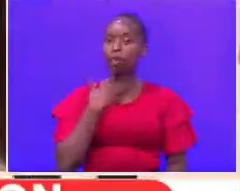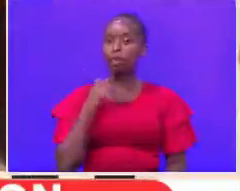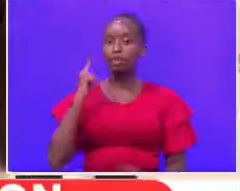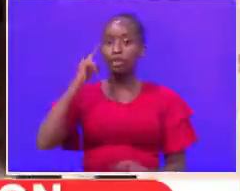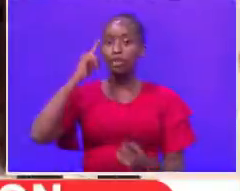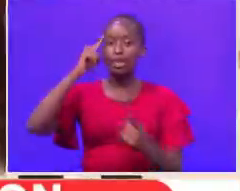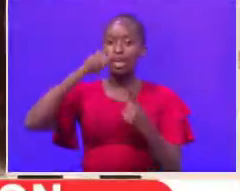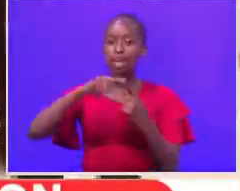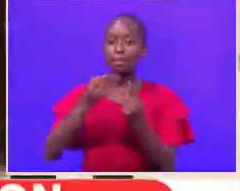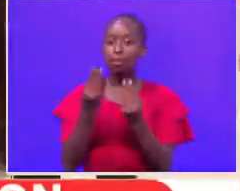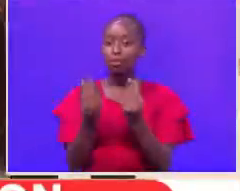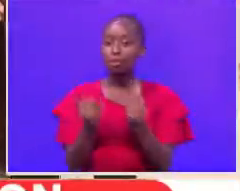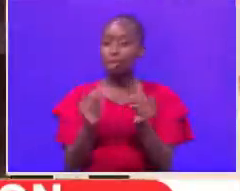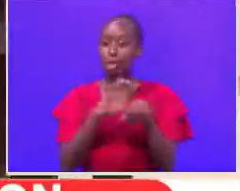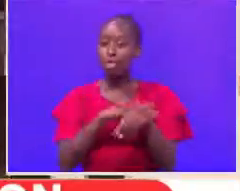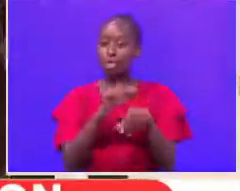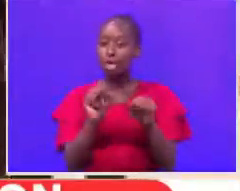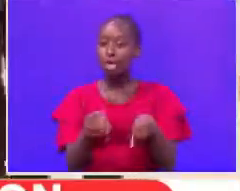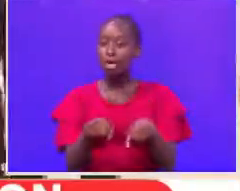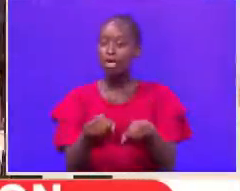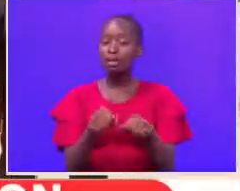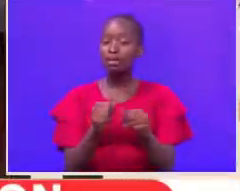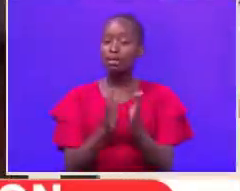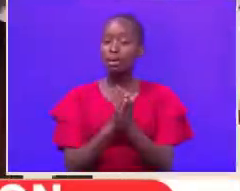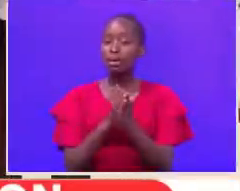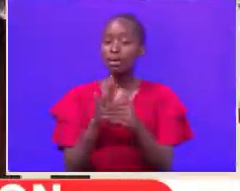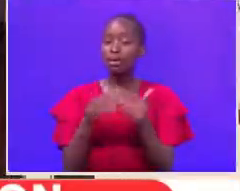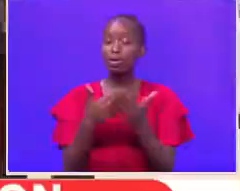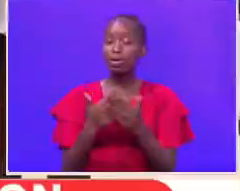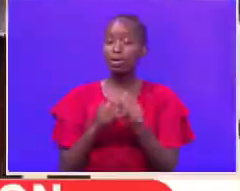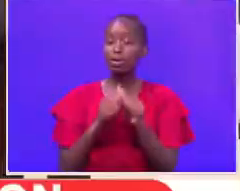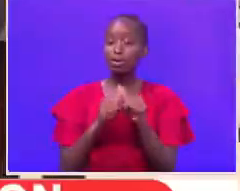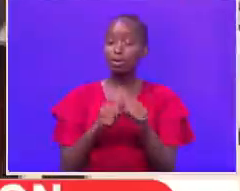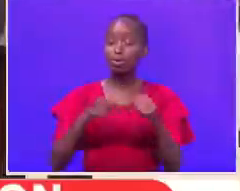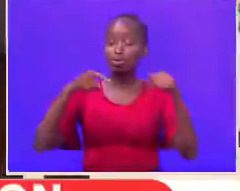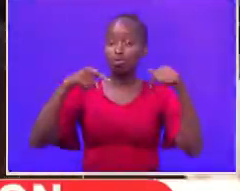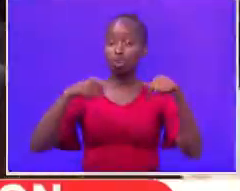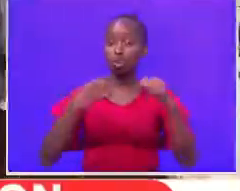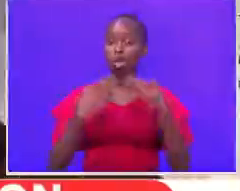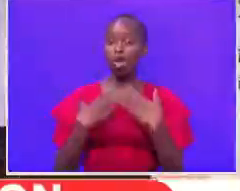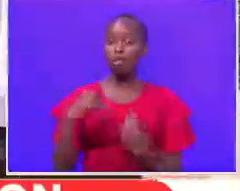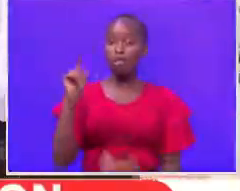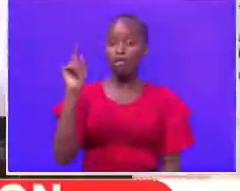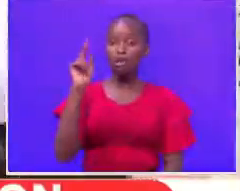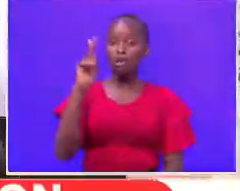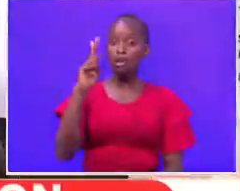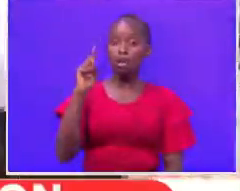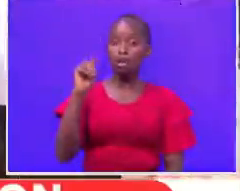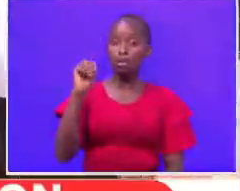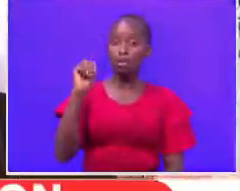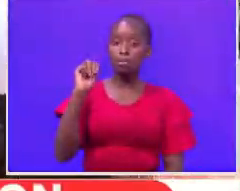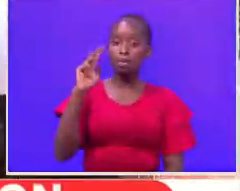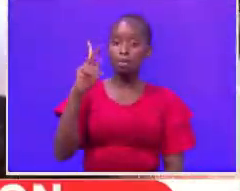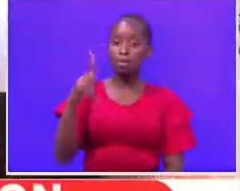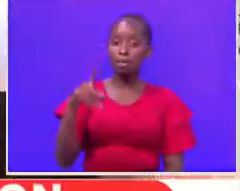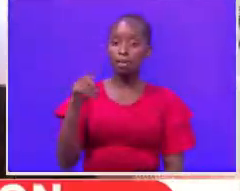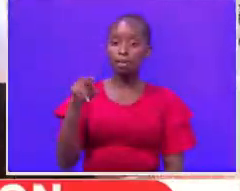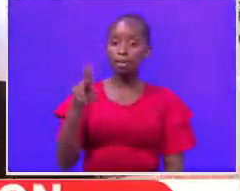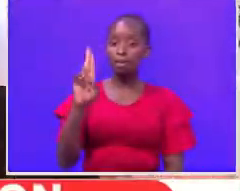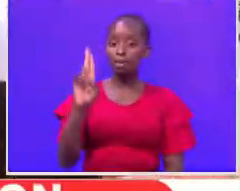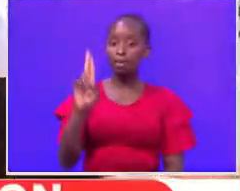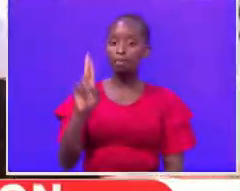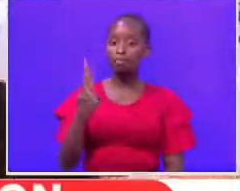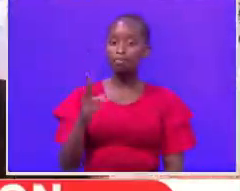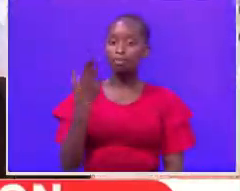solution to end the doctor's strike, which has entered its fifth day today, the Kenya Medical Practitioners Pharmacist Dentist Union,